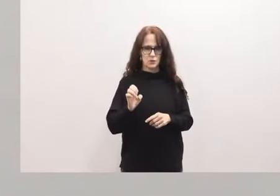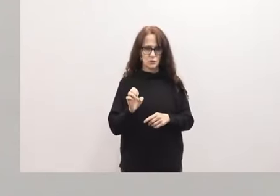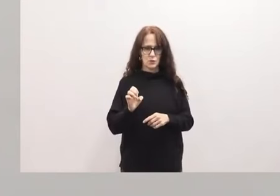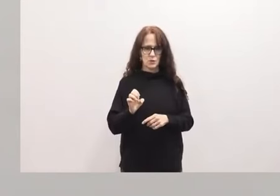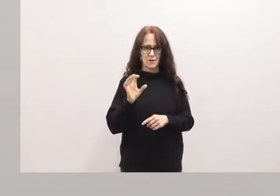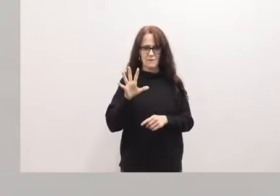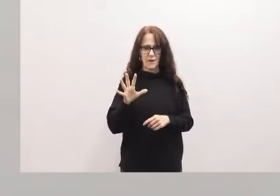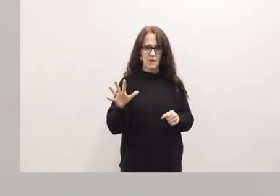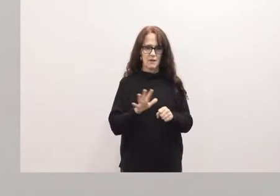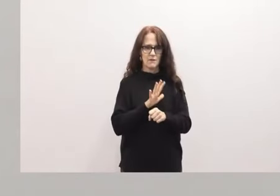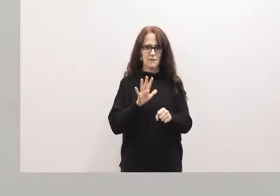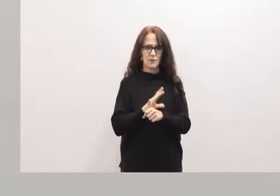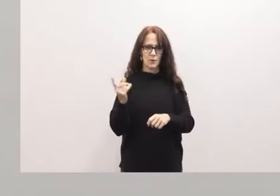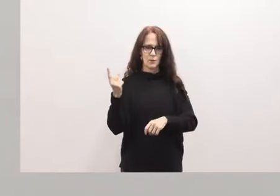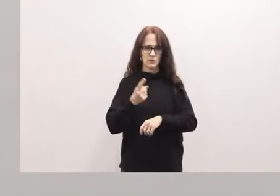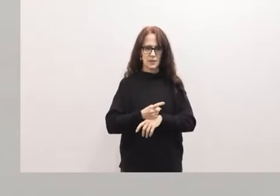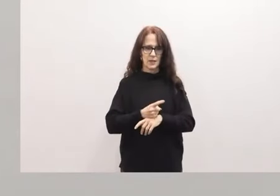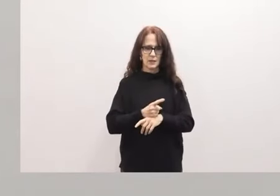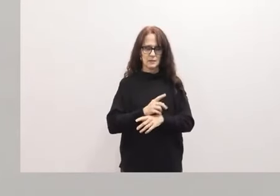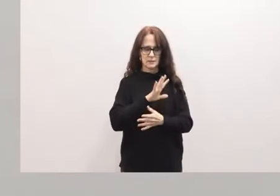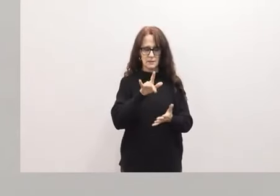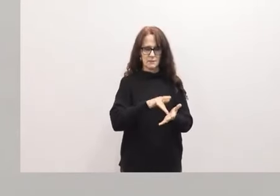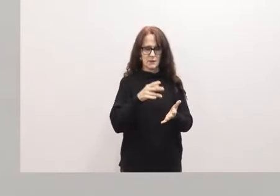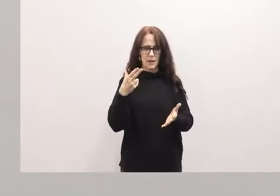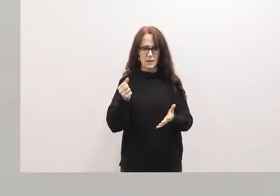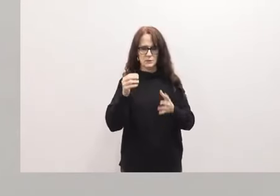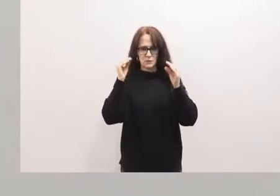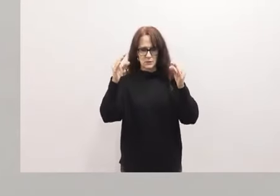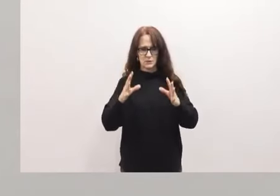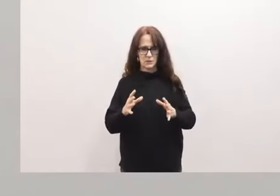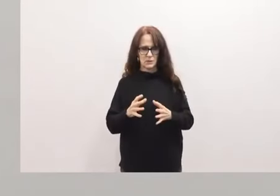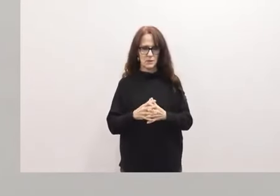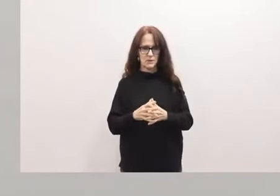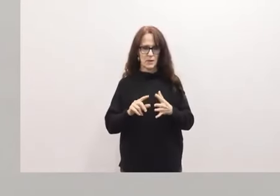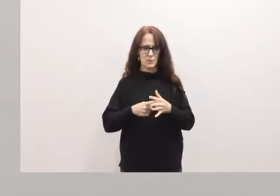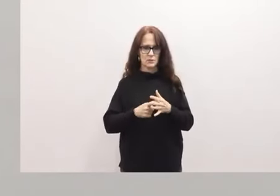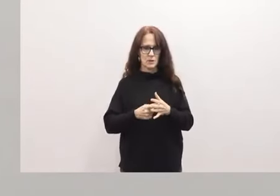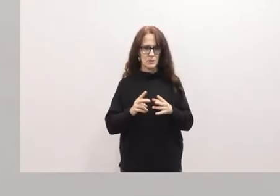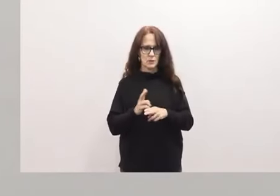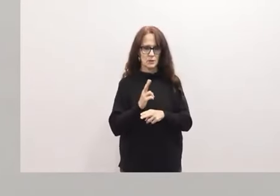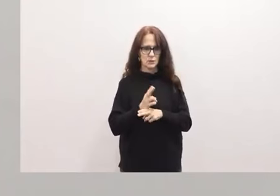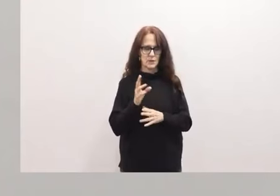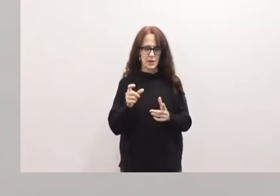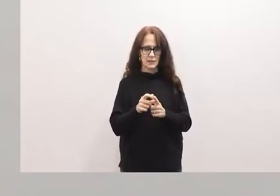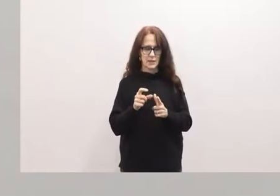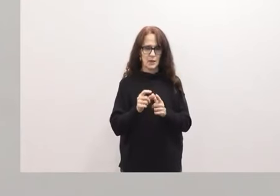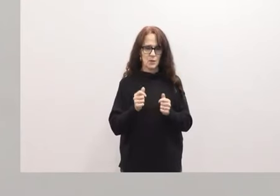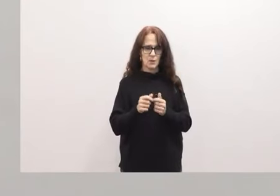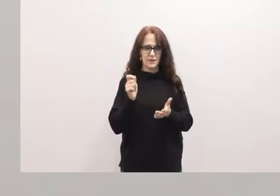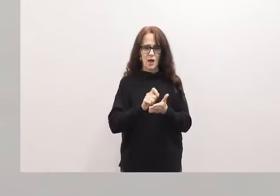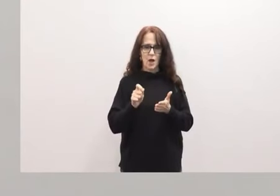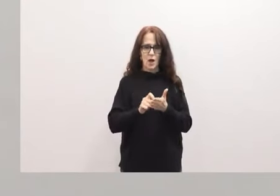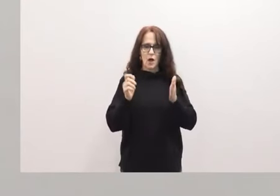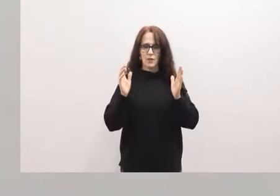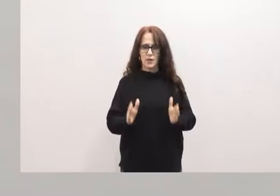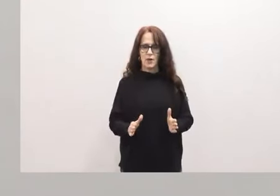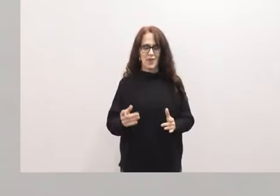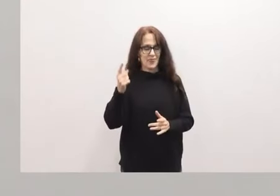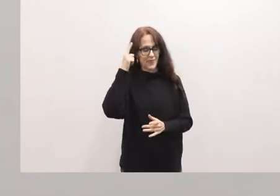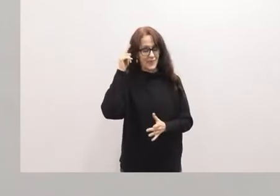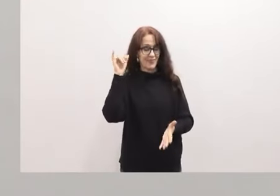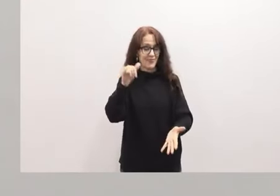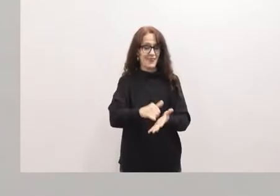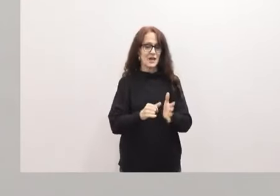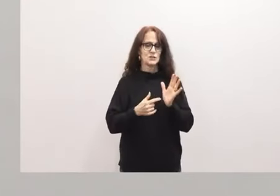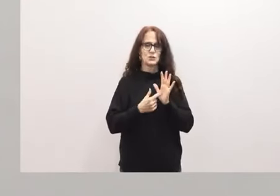5 full days of training for middle and high school teachers that were piloting the use of that text directly with the author. So I think that's going to show